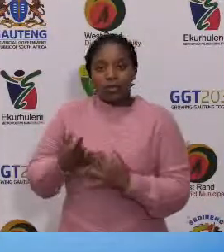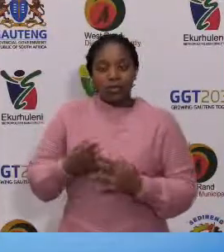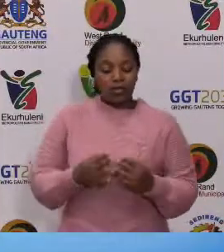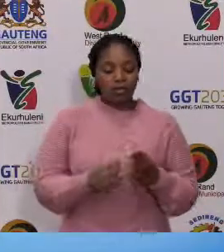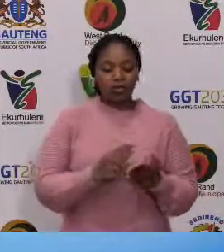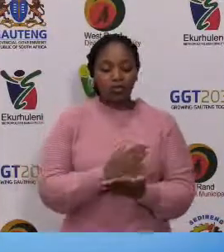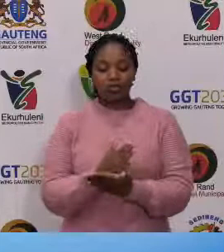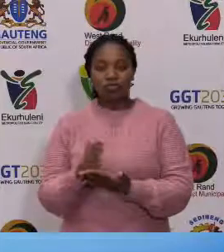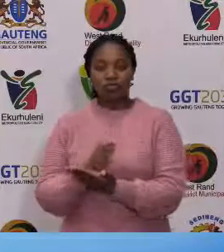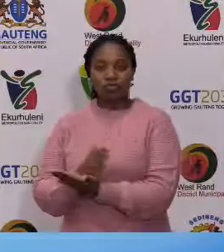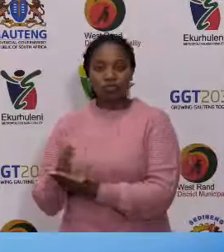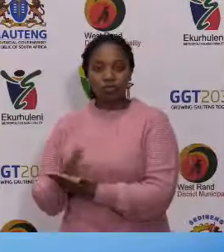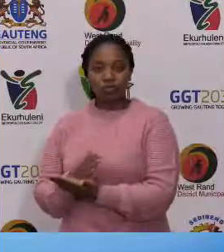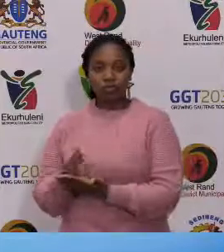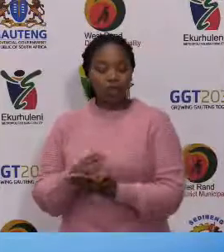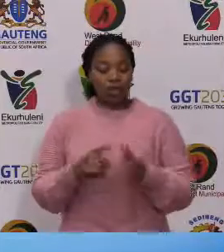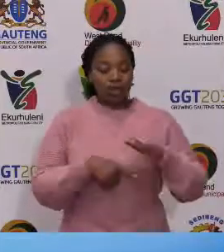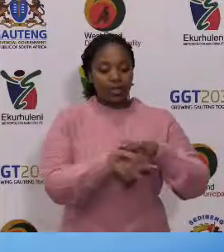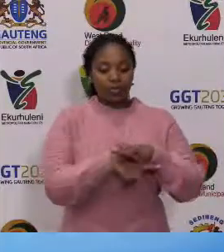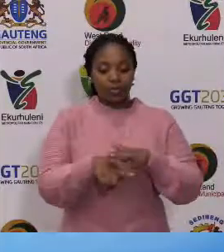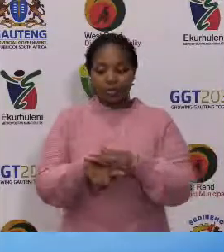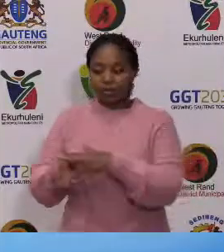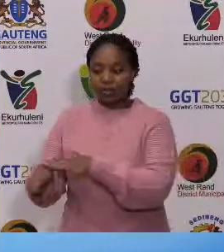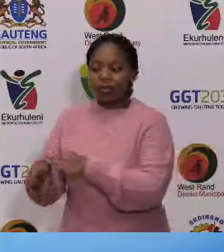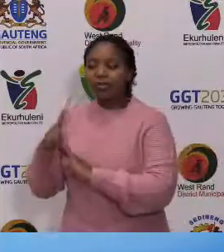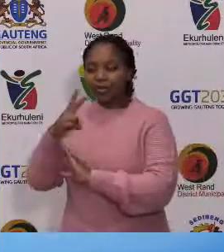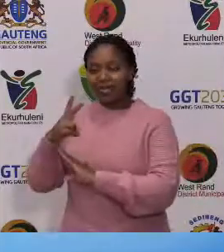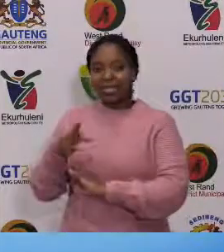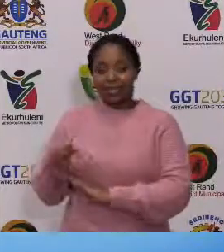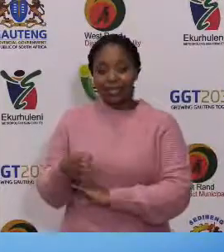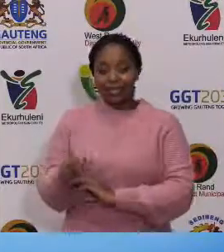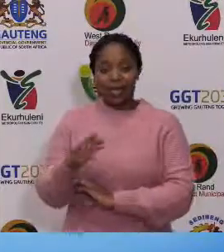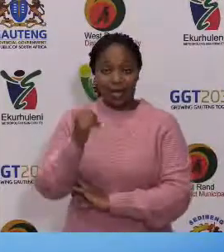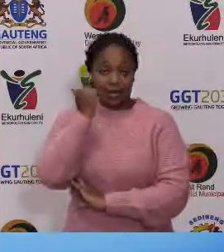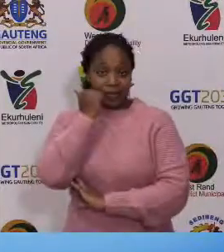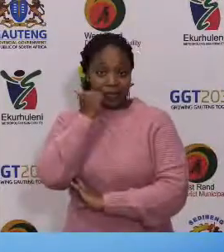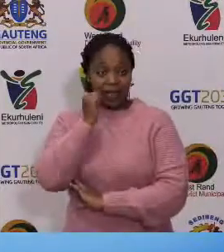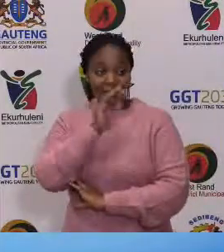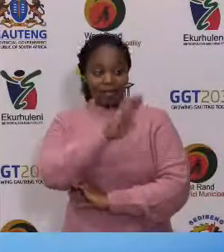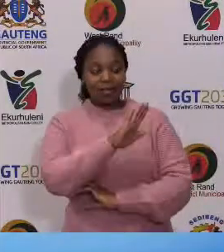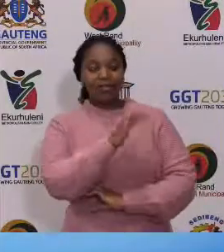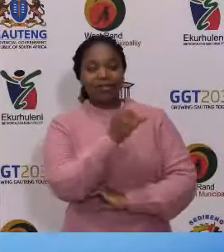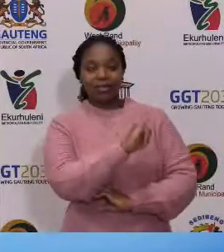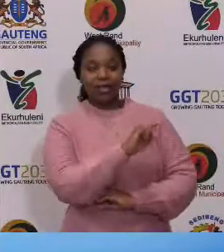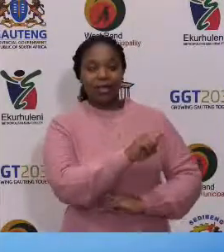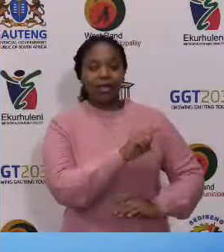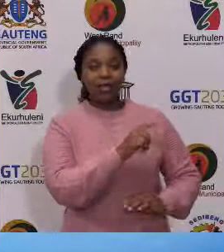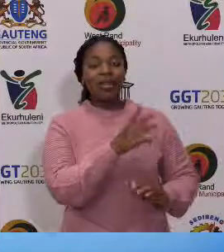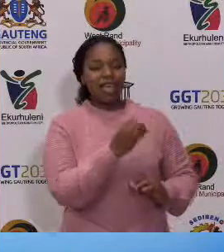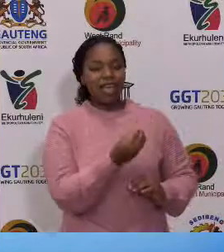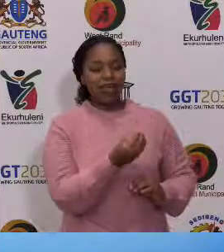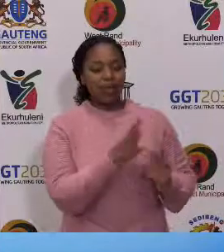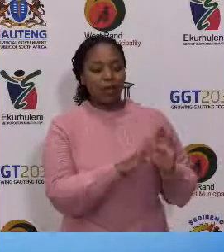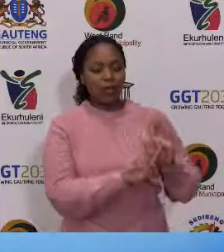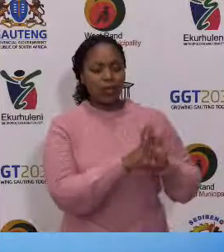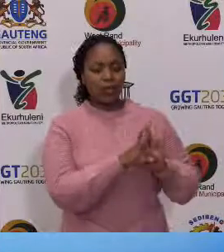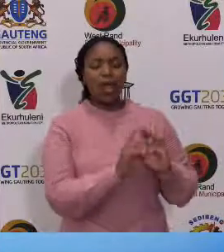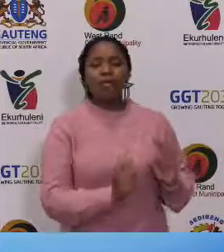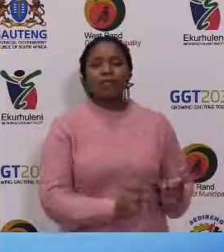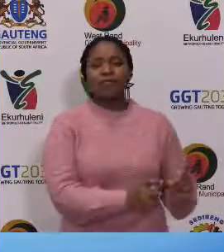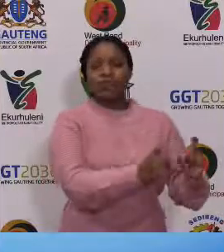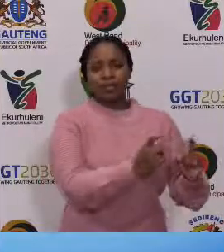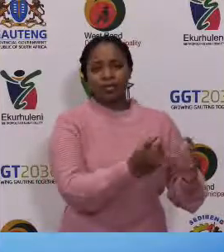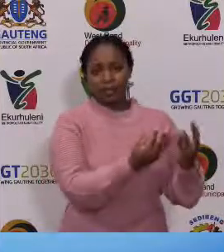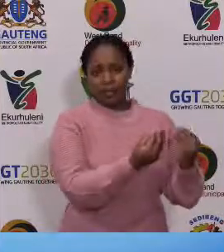to district, you can see there that Citibank still has a linear growth. It's not exponential, but is much faster than